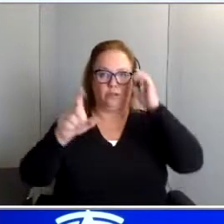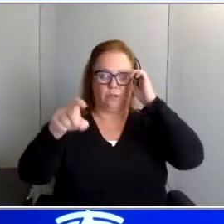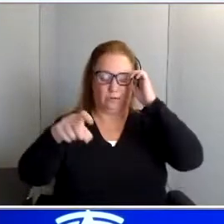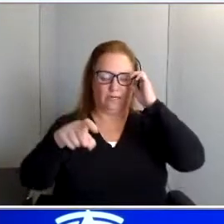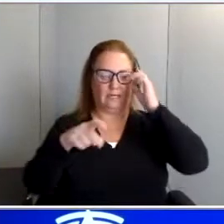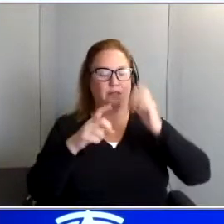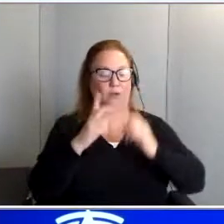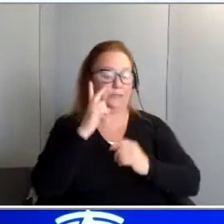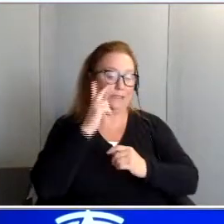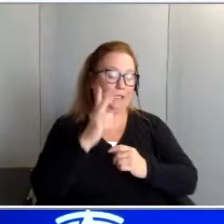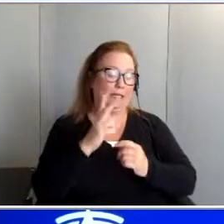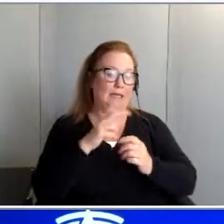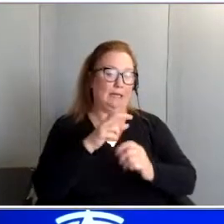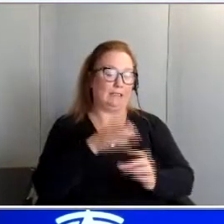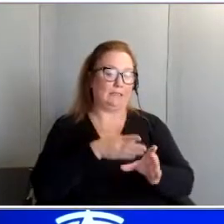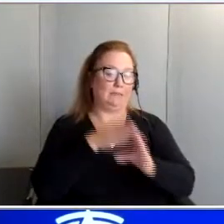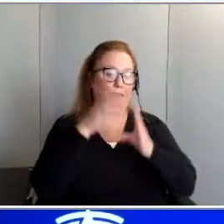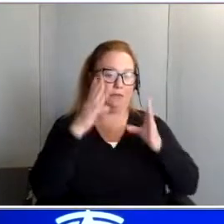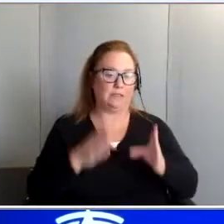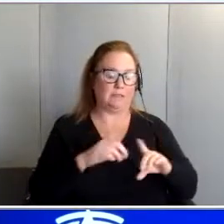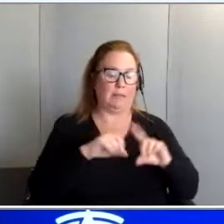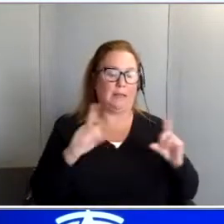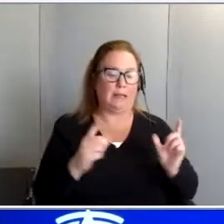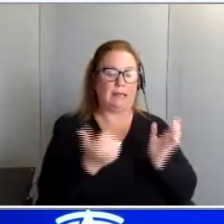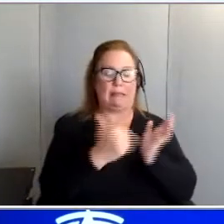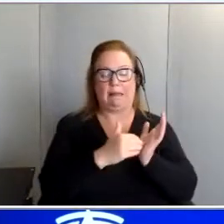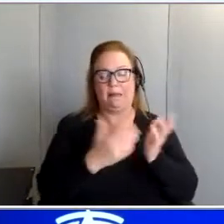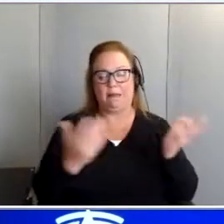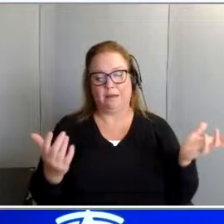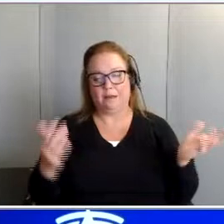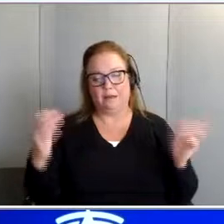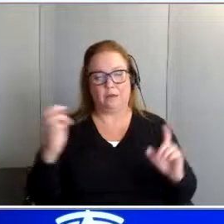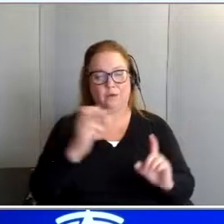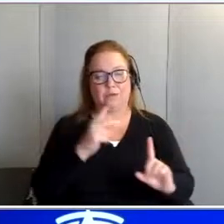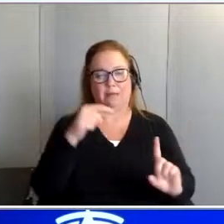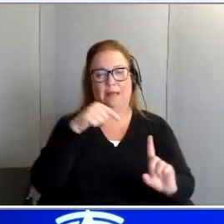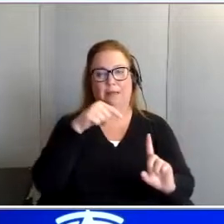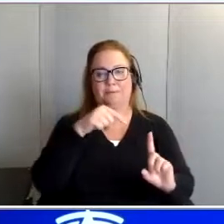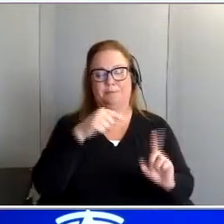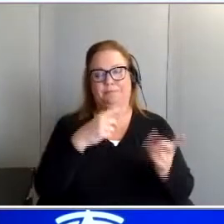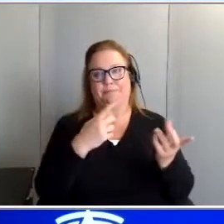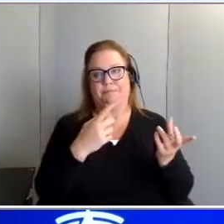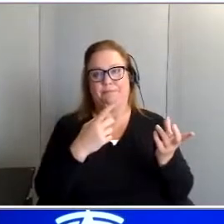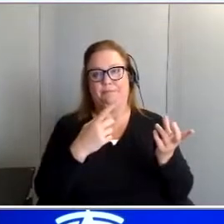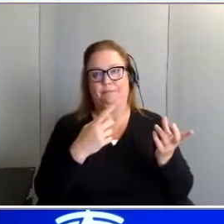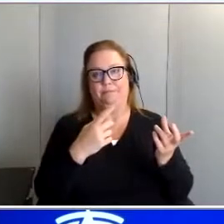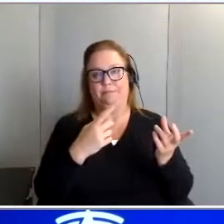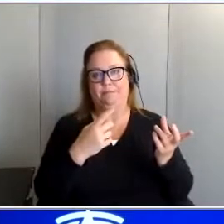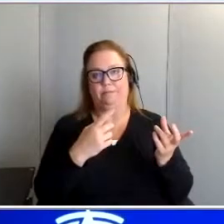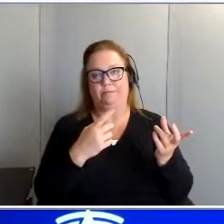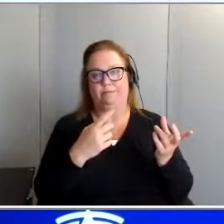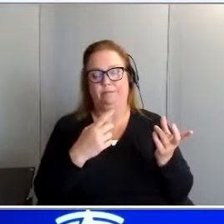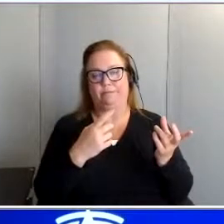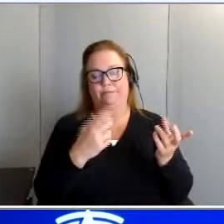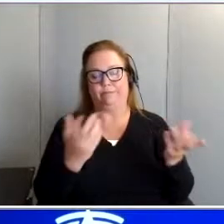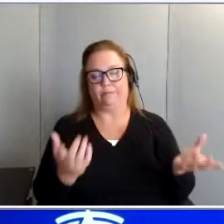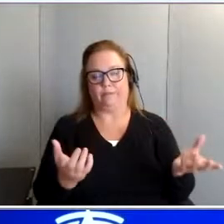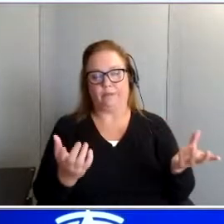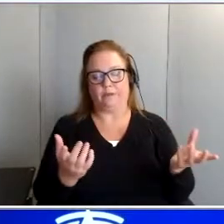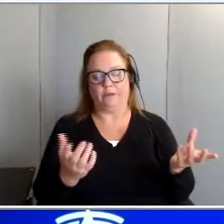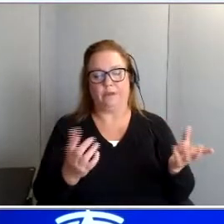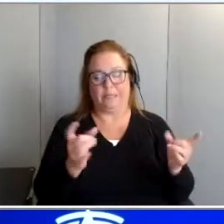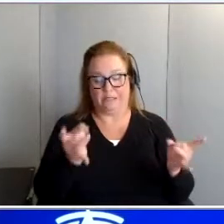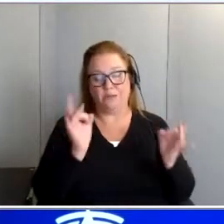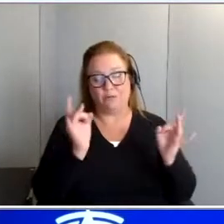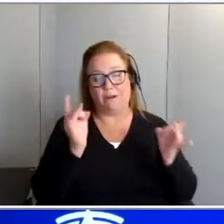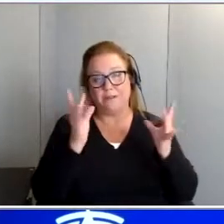seen by. But again, I think that just goes back to saying that it is a crisis. It